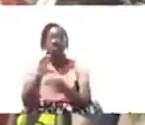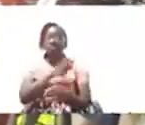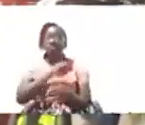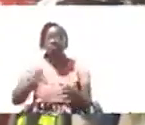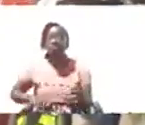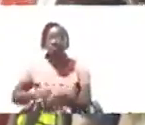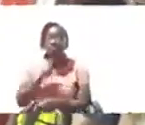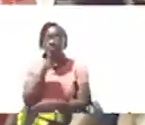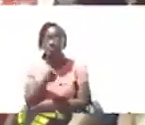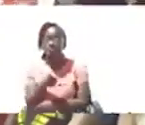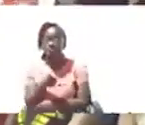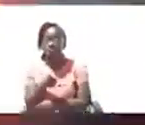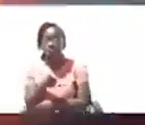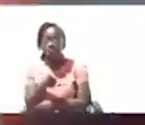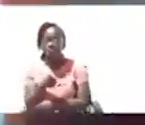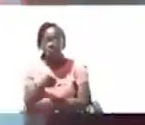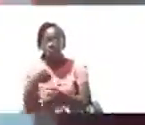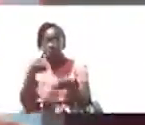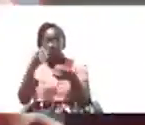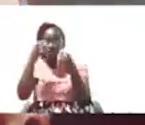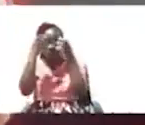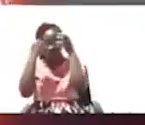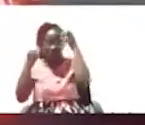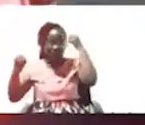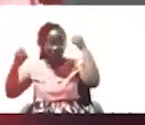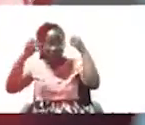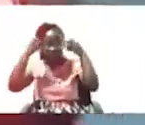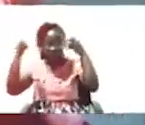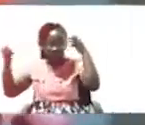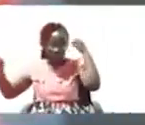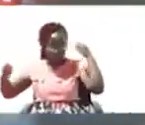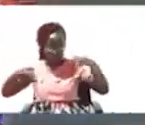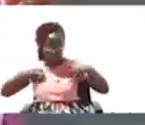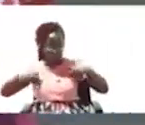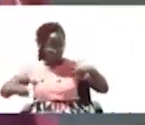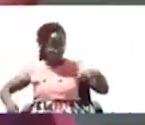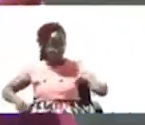Jesus said, loose him.